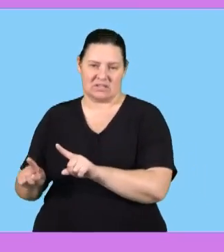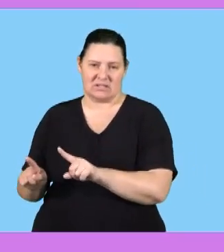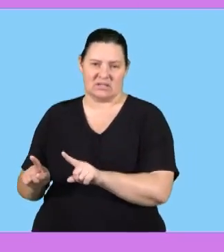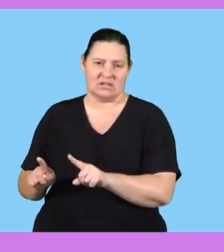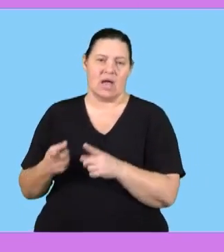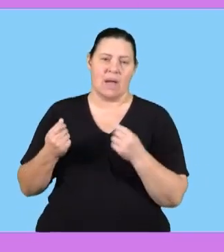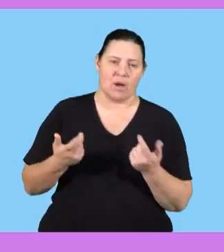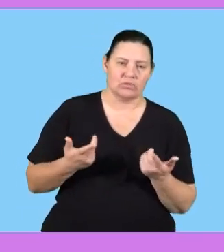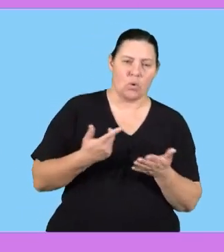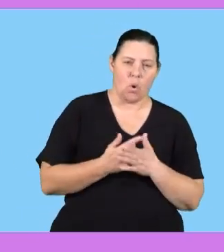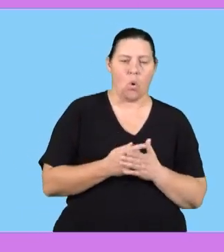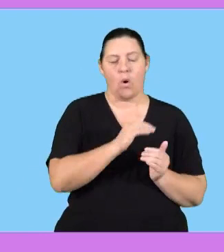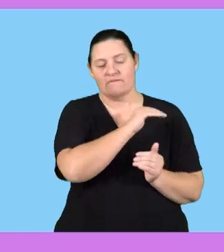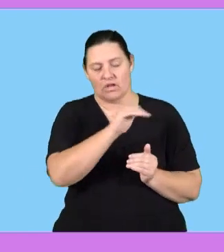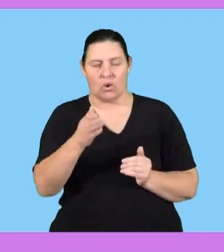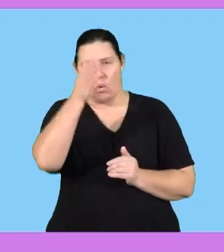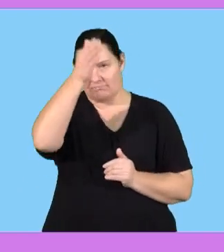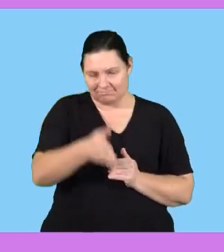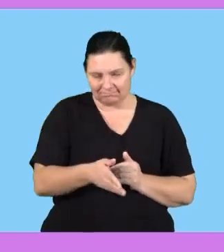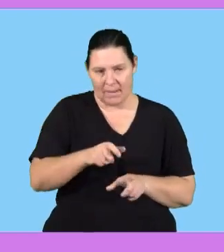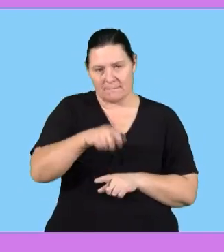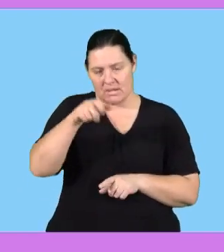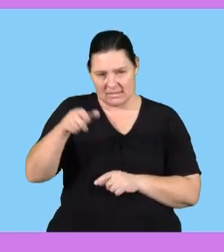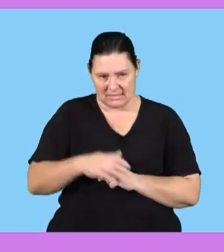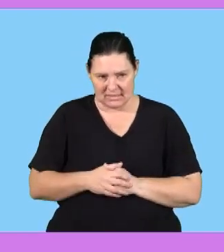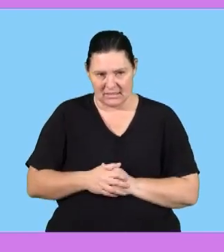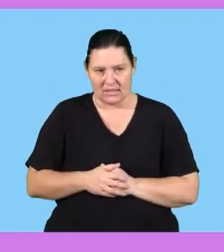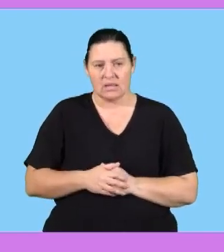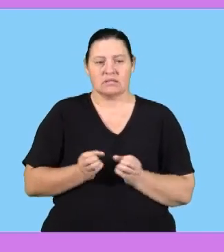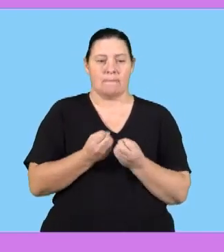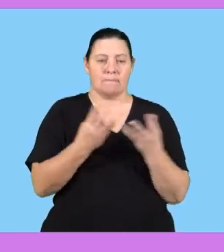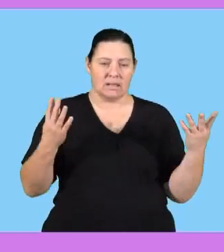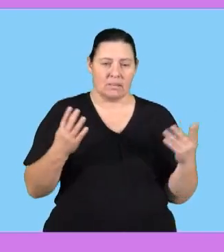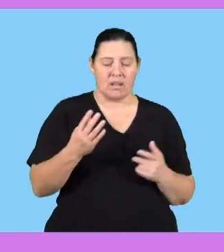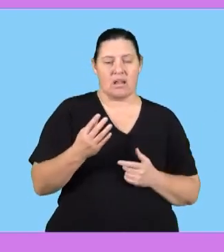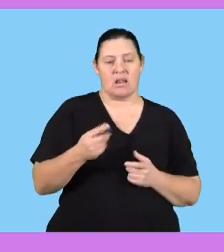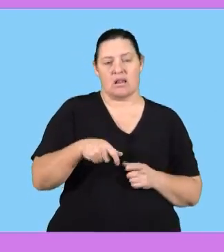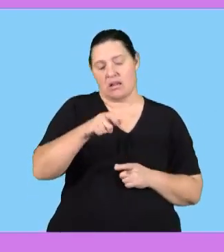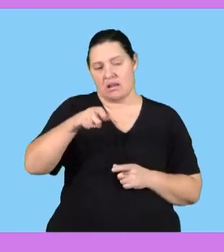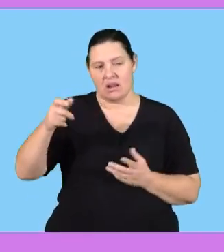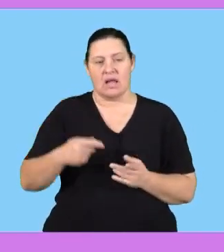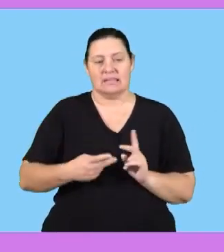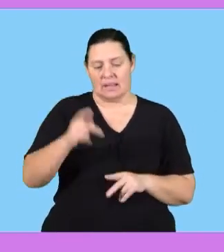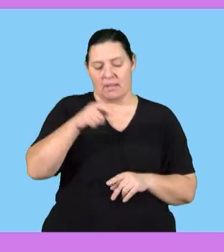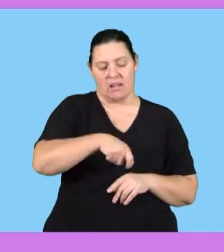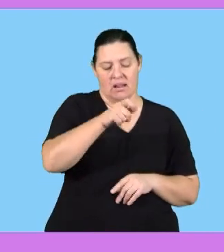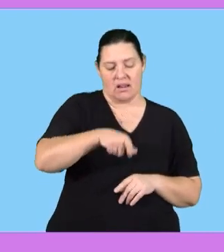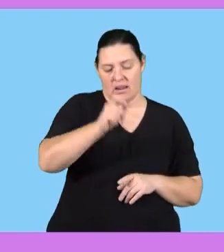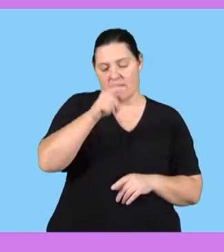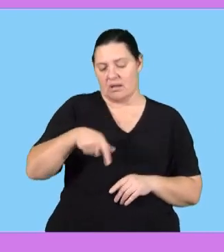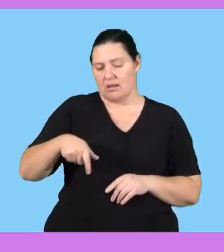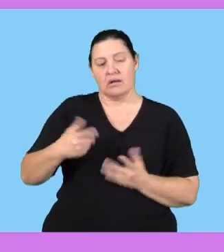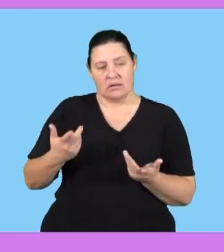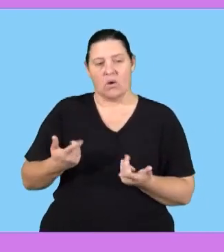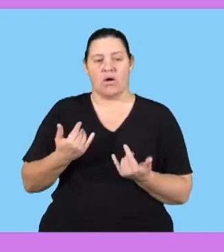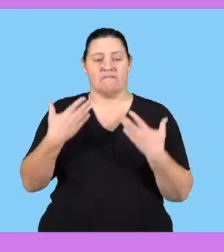using either vertical or horizontal bars. Then we distinguished between multiple bar graphs, double bar graph, which was our